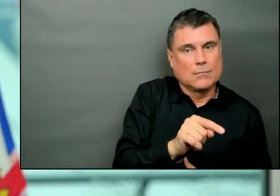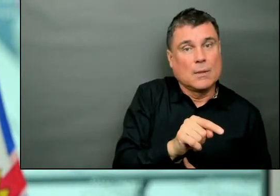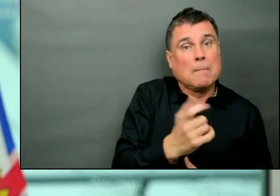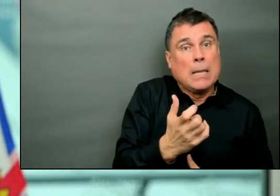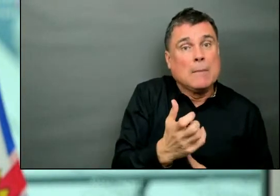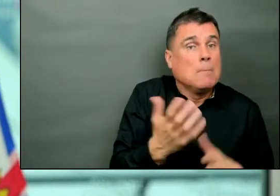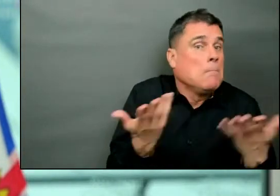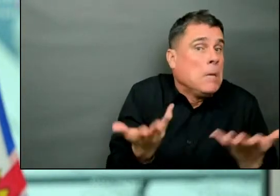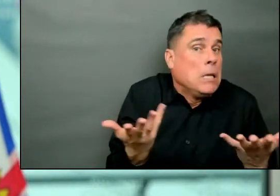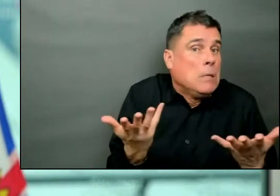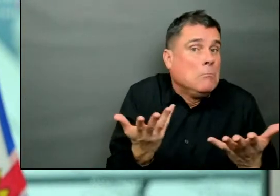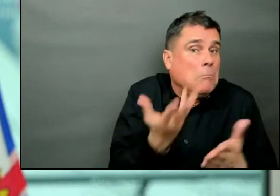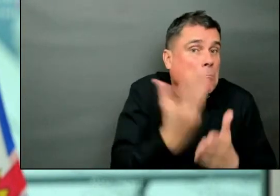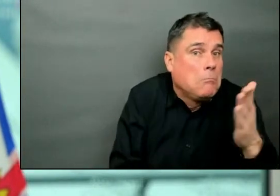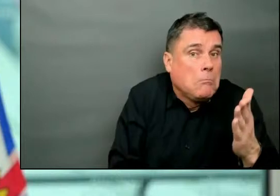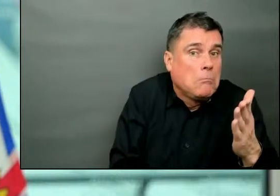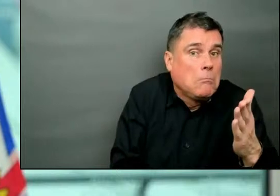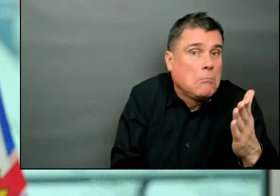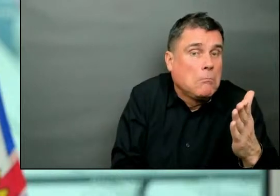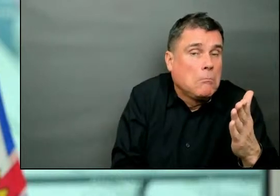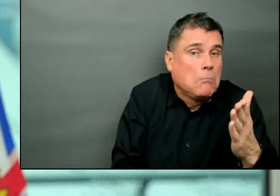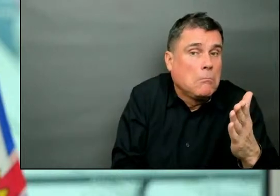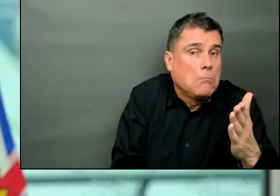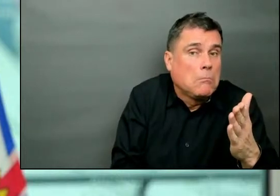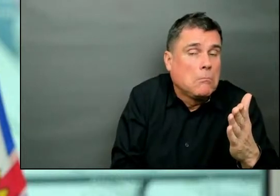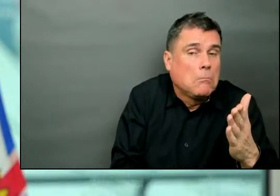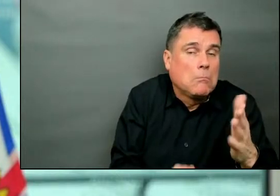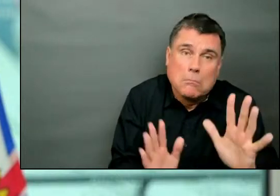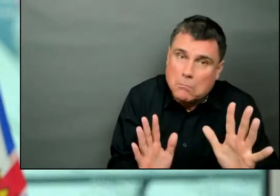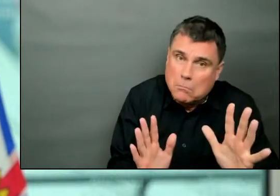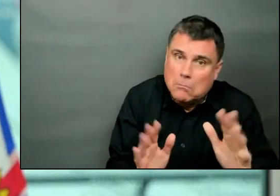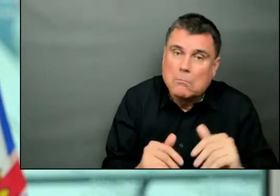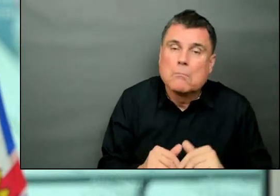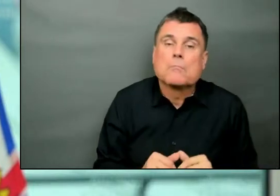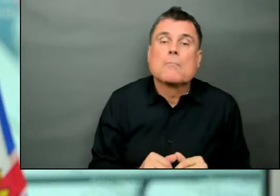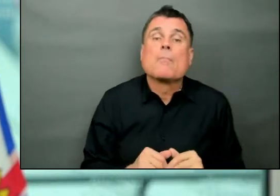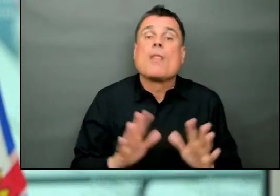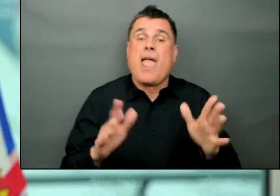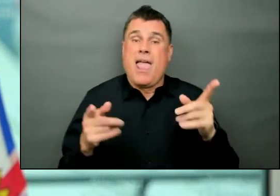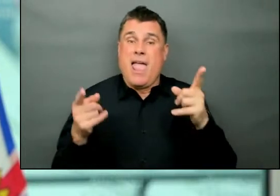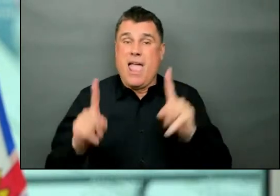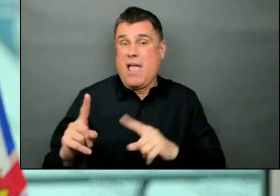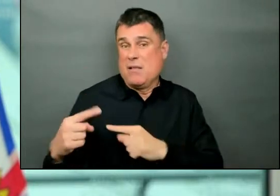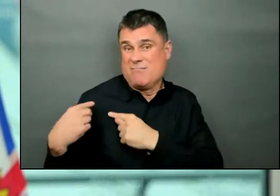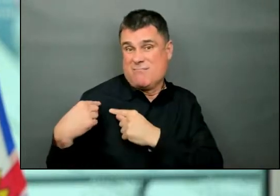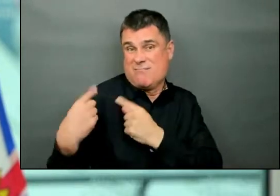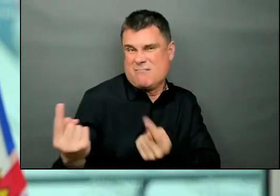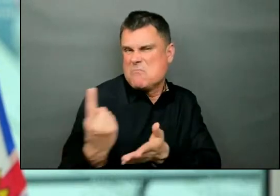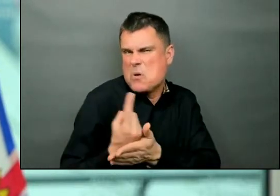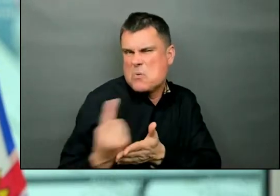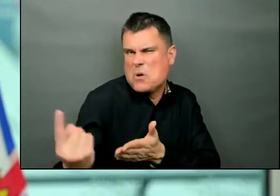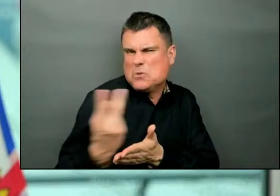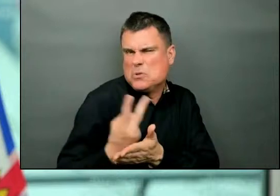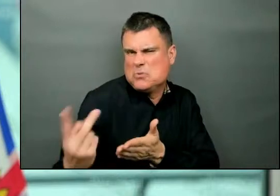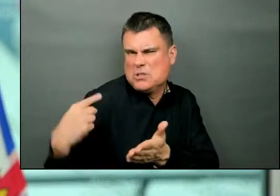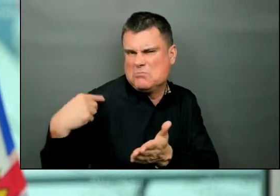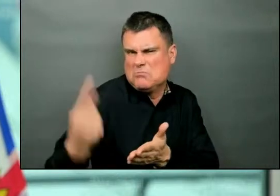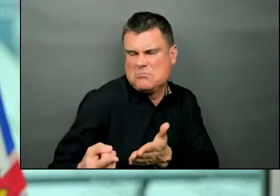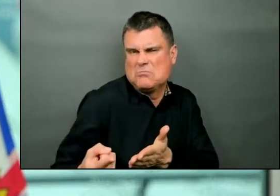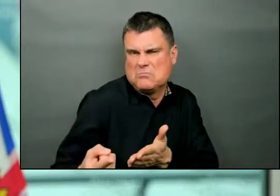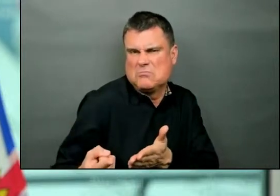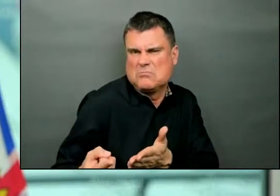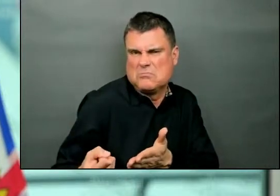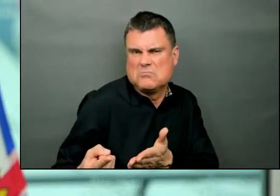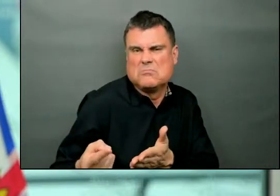in now 3 young people in their 30s. Some with underlying illnesses, and